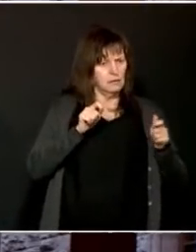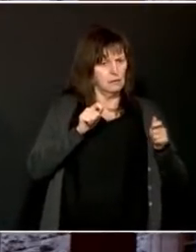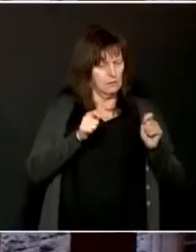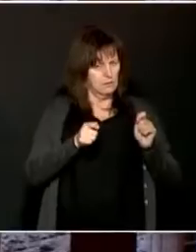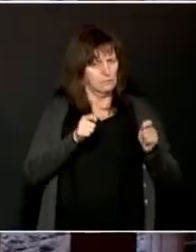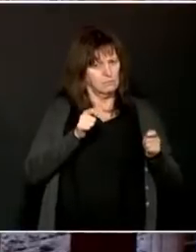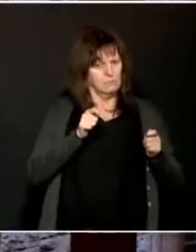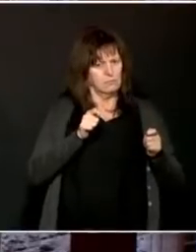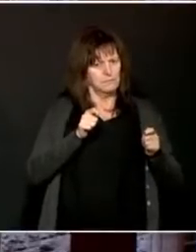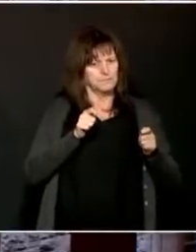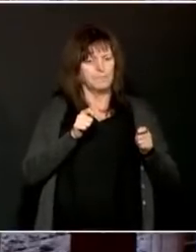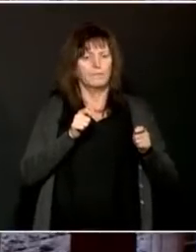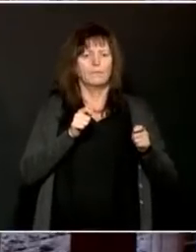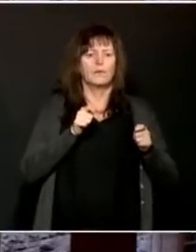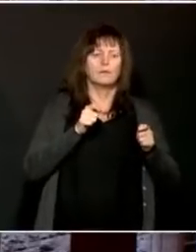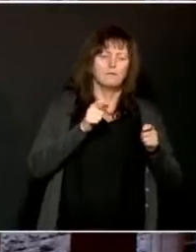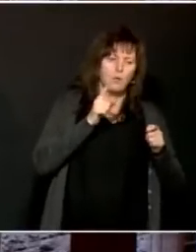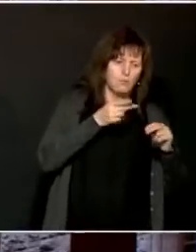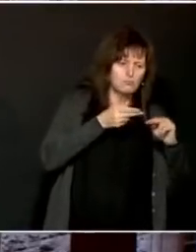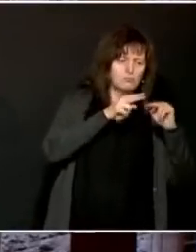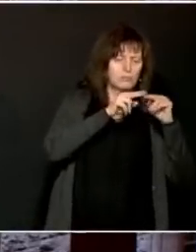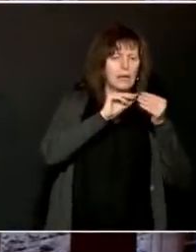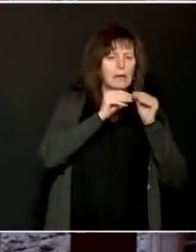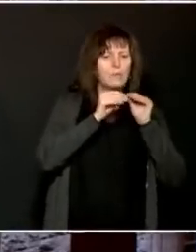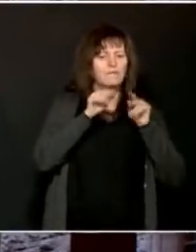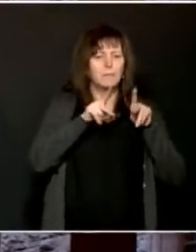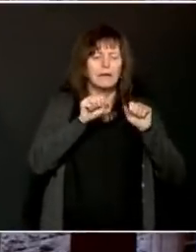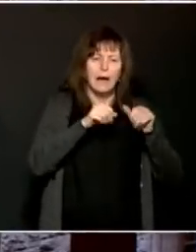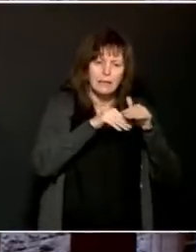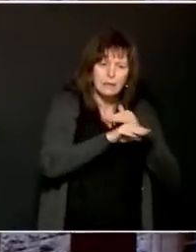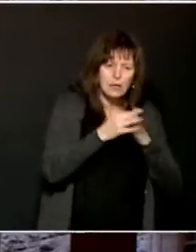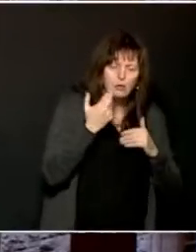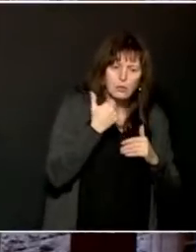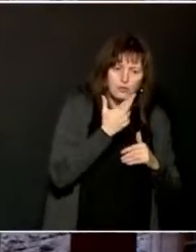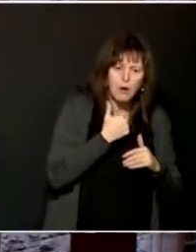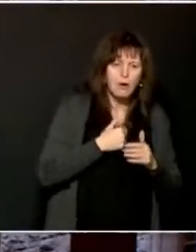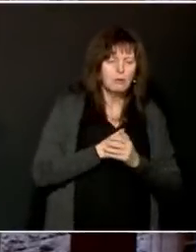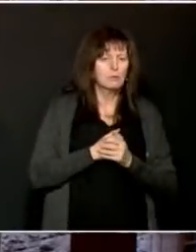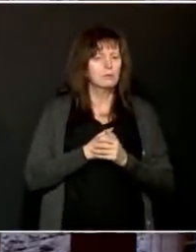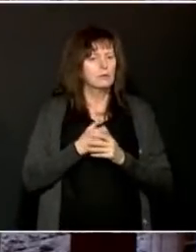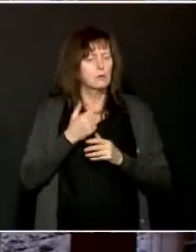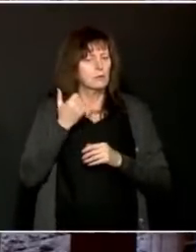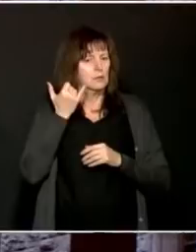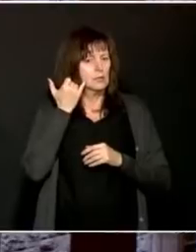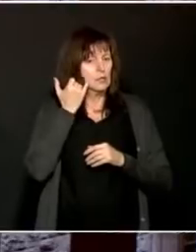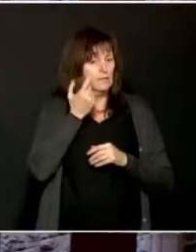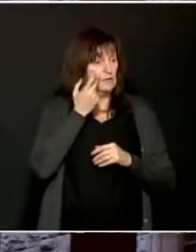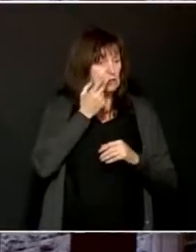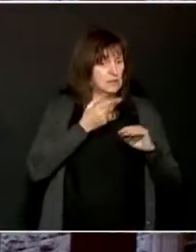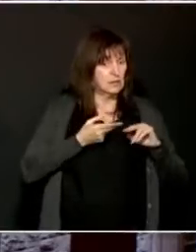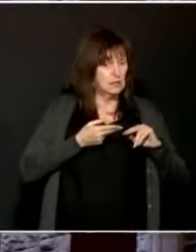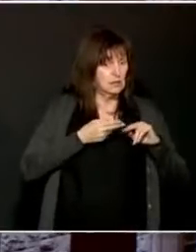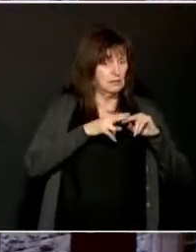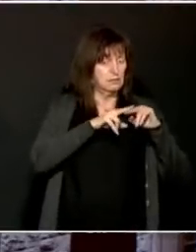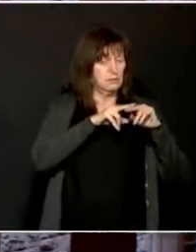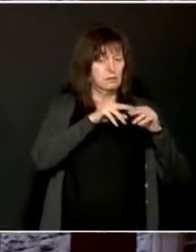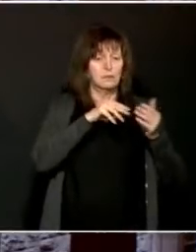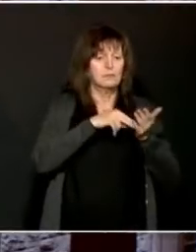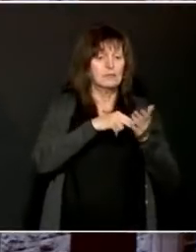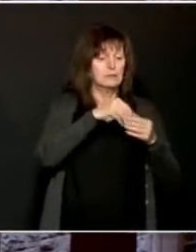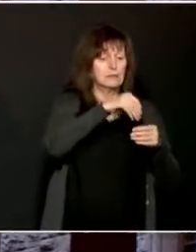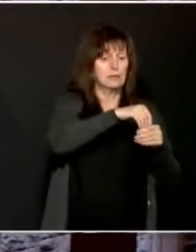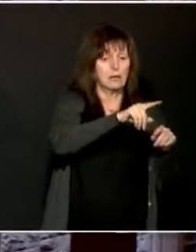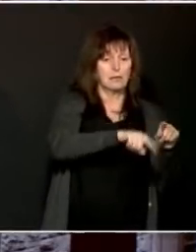doesn't hold and the numbers go back up, then it's back into lockdown, and there would then be only outdoor dining and no indoor dining.